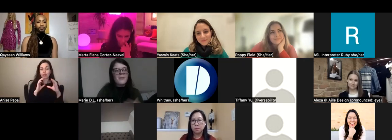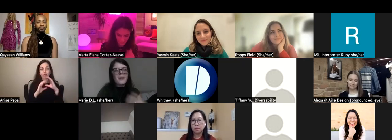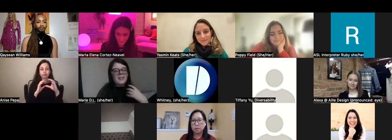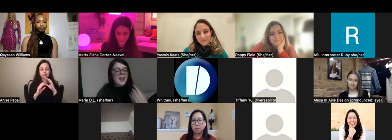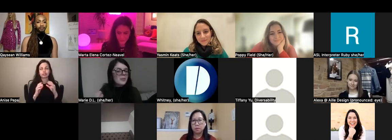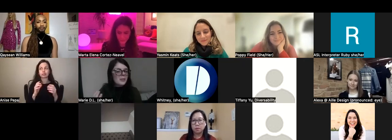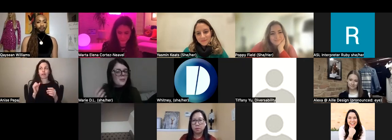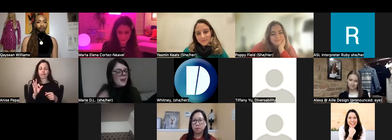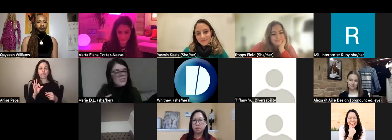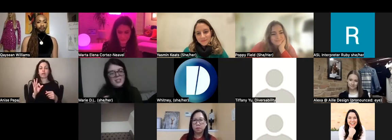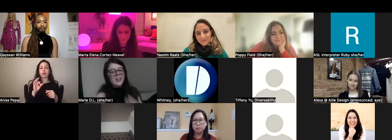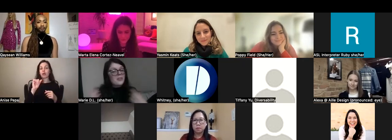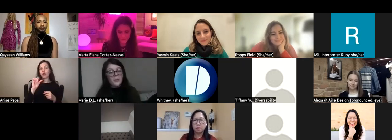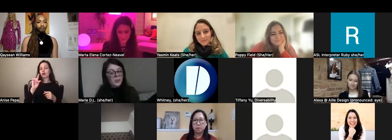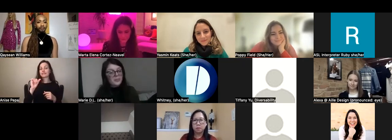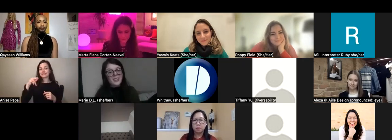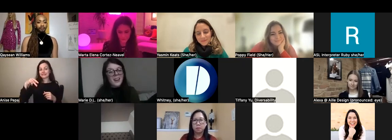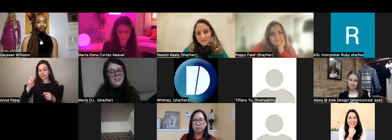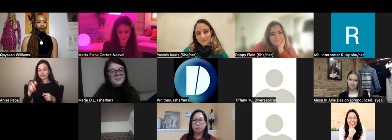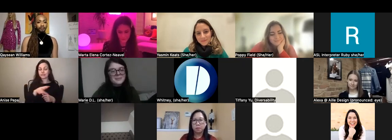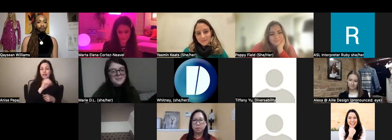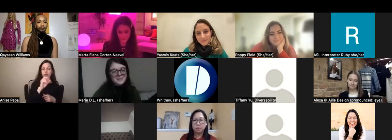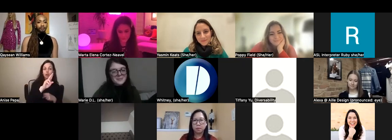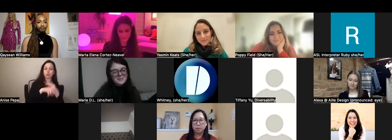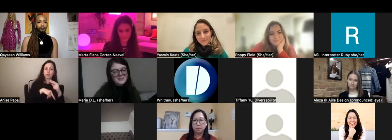of adaptive fashion and universal design.